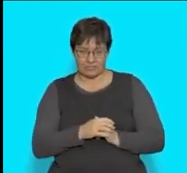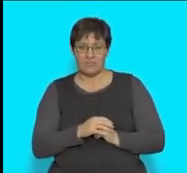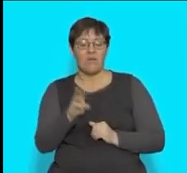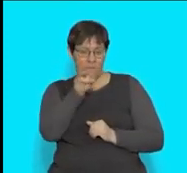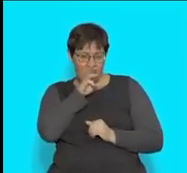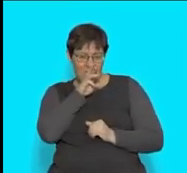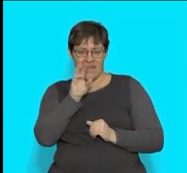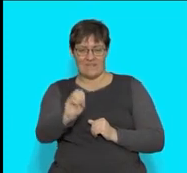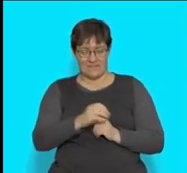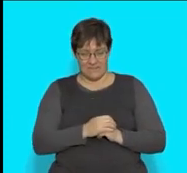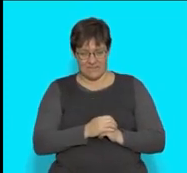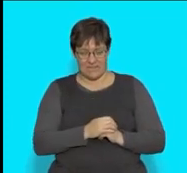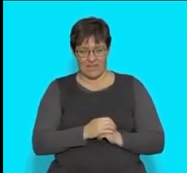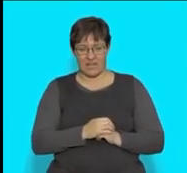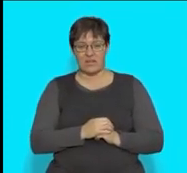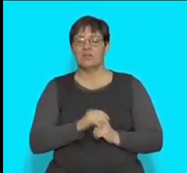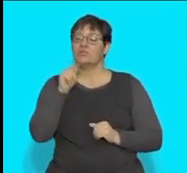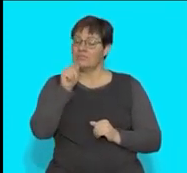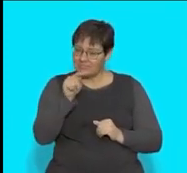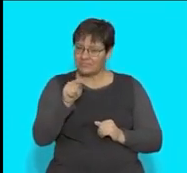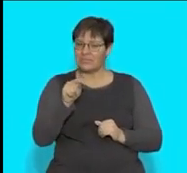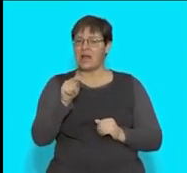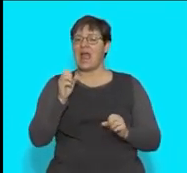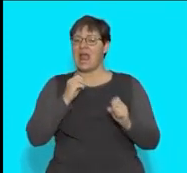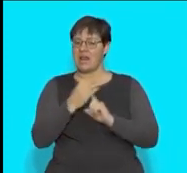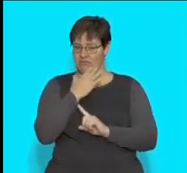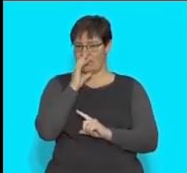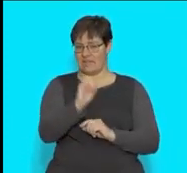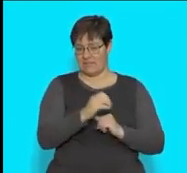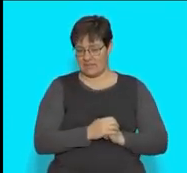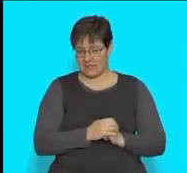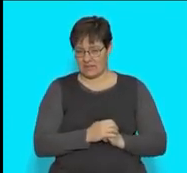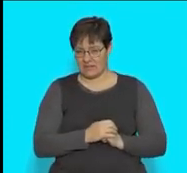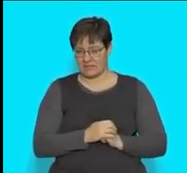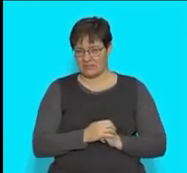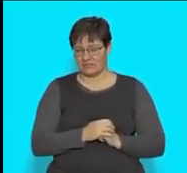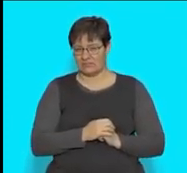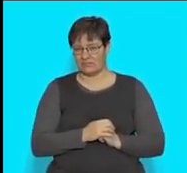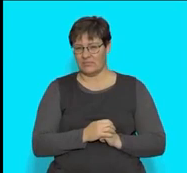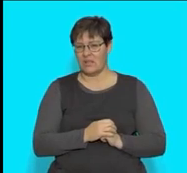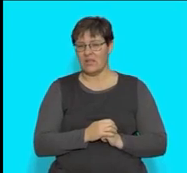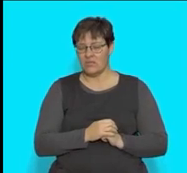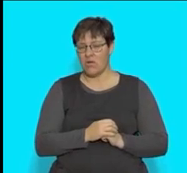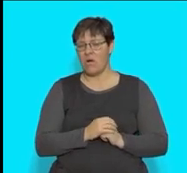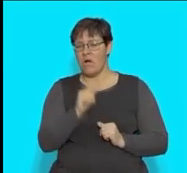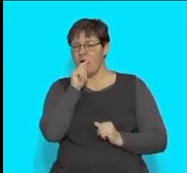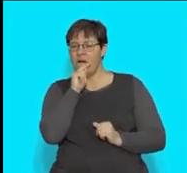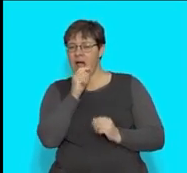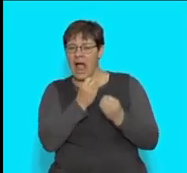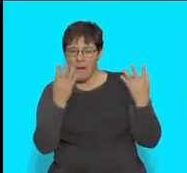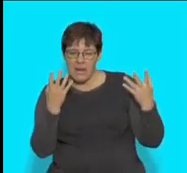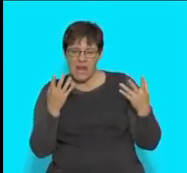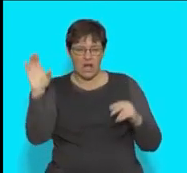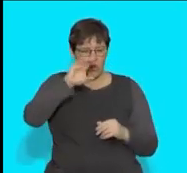is water, which means that can have an influence. The greater the concentration of